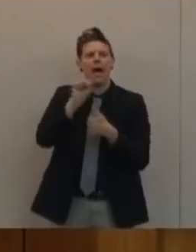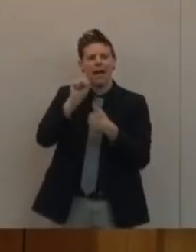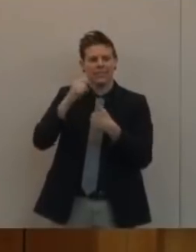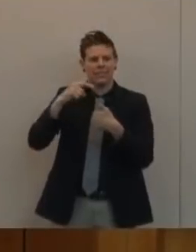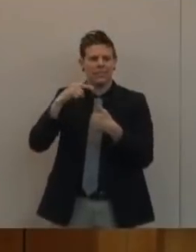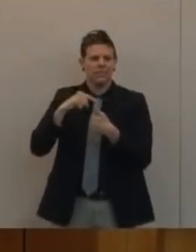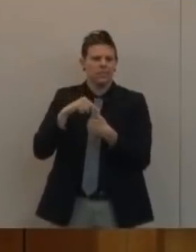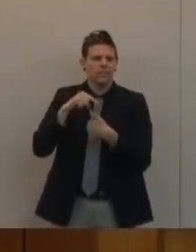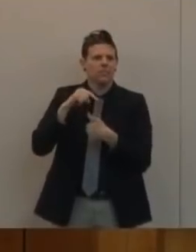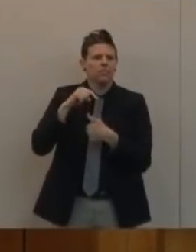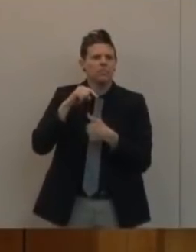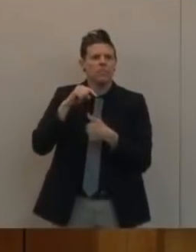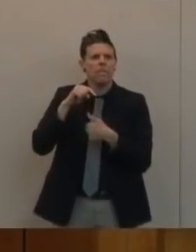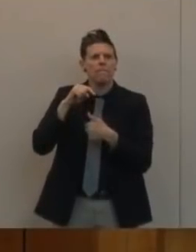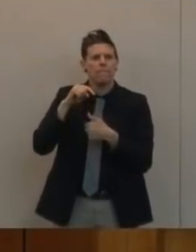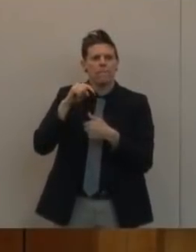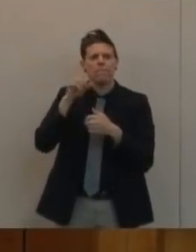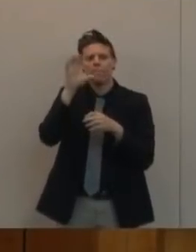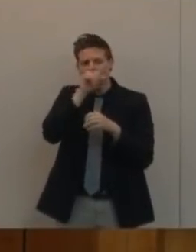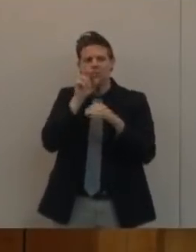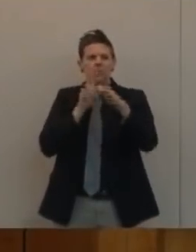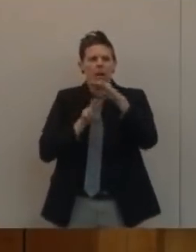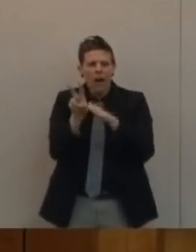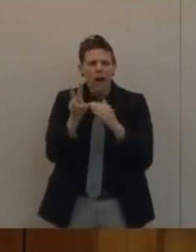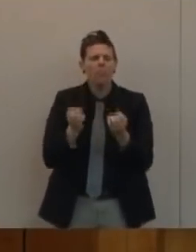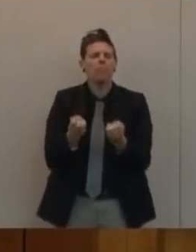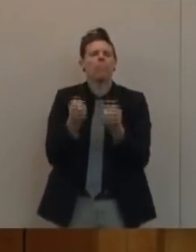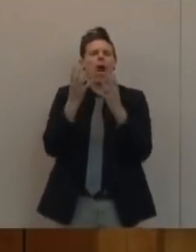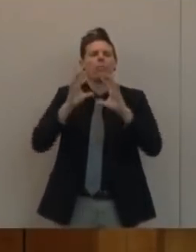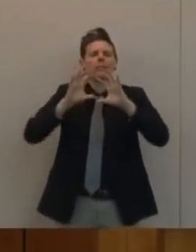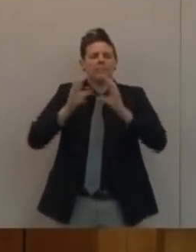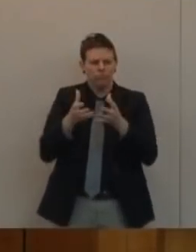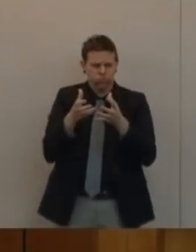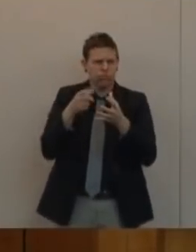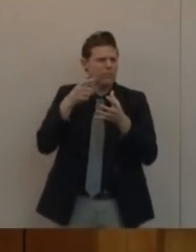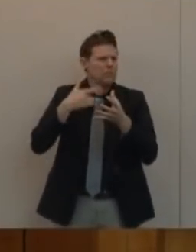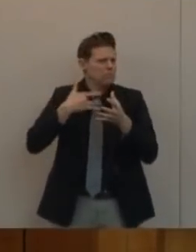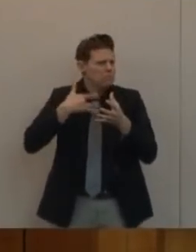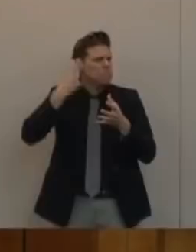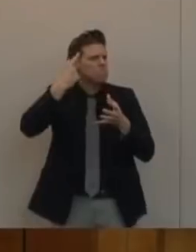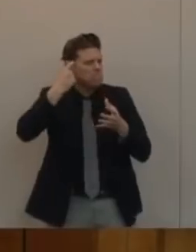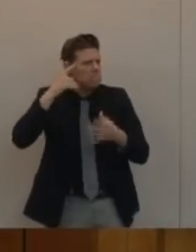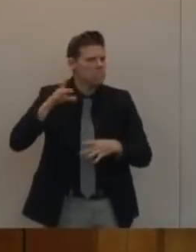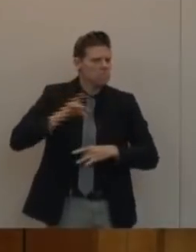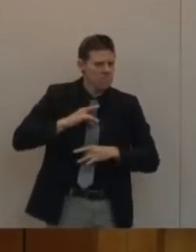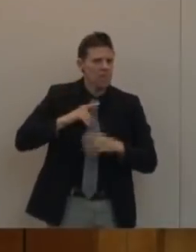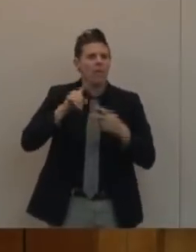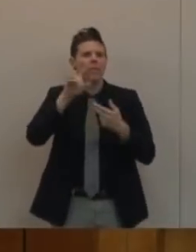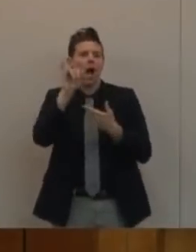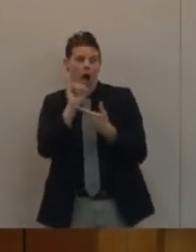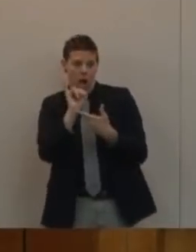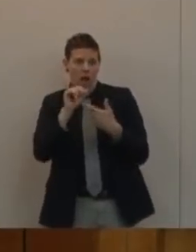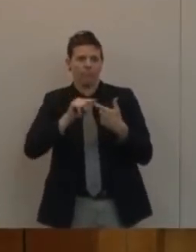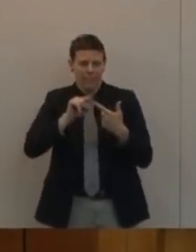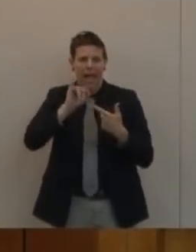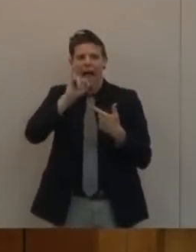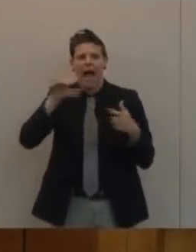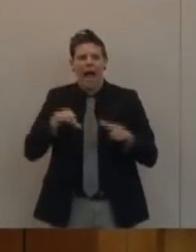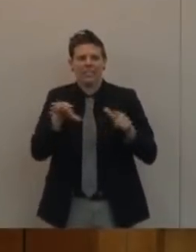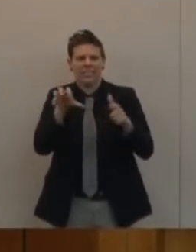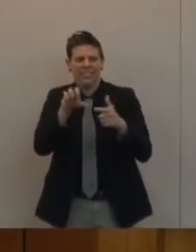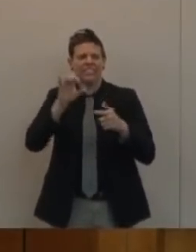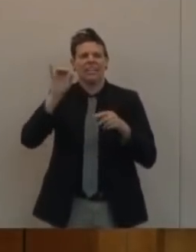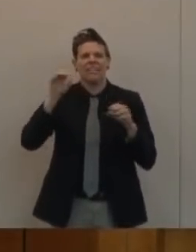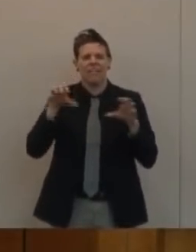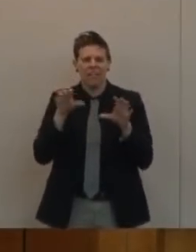or estimating the percent of the population that's susceptible. I is the percent that are actively infected, and R is either recovered or